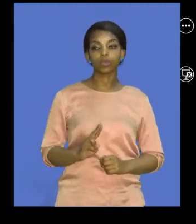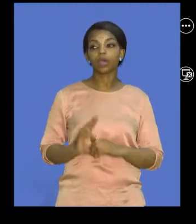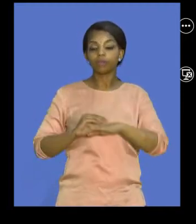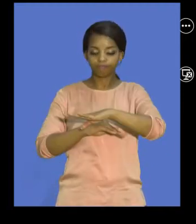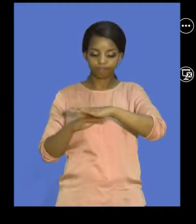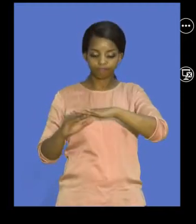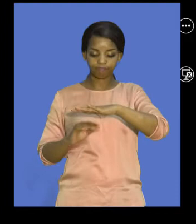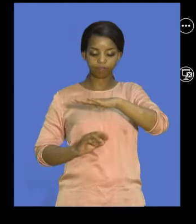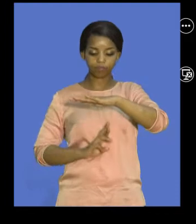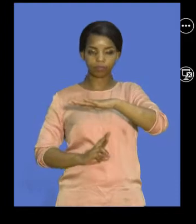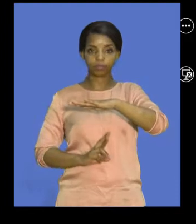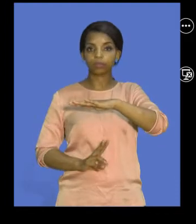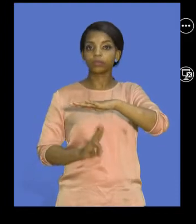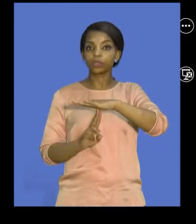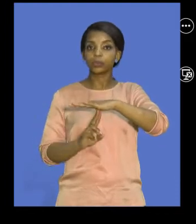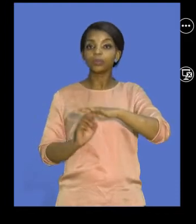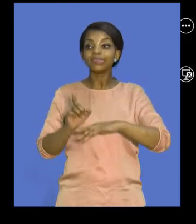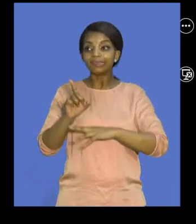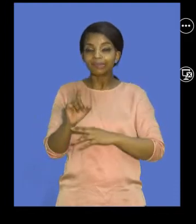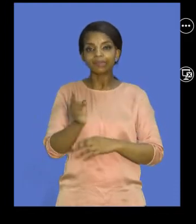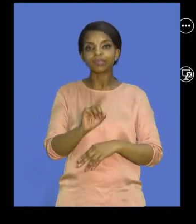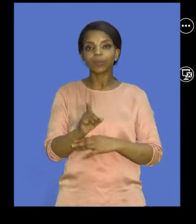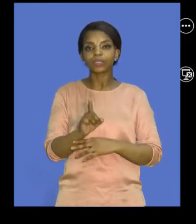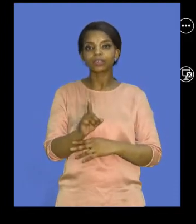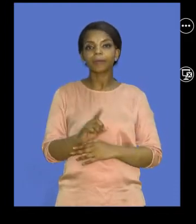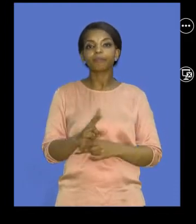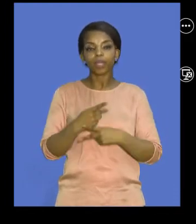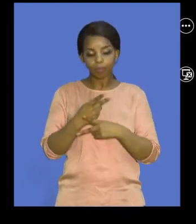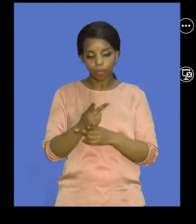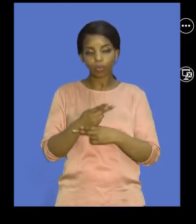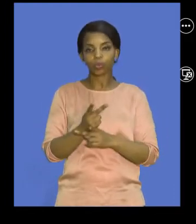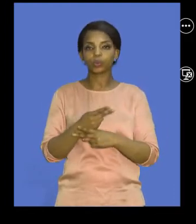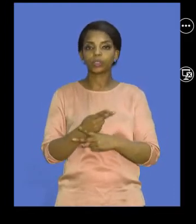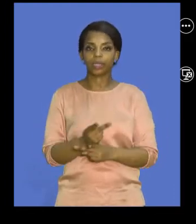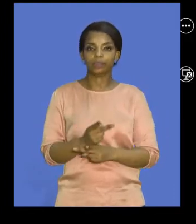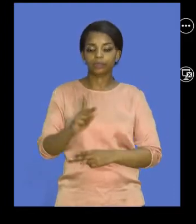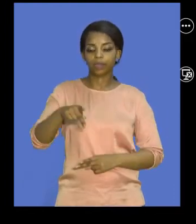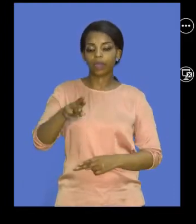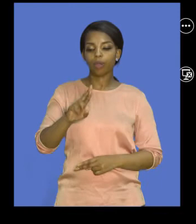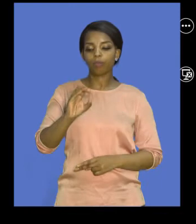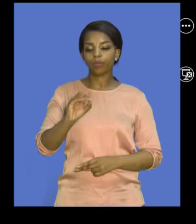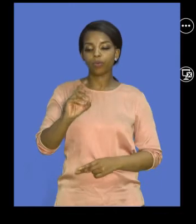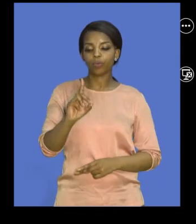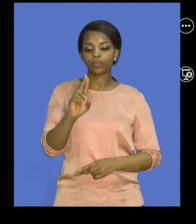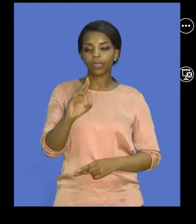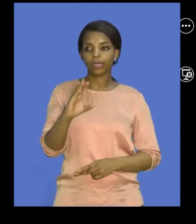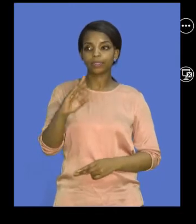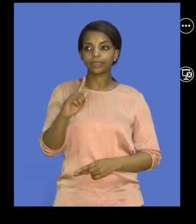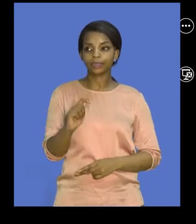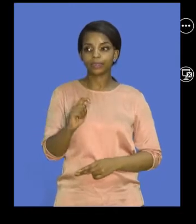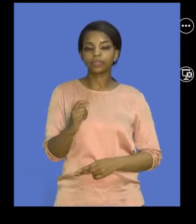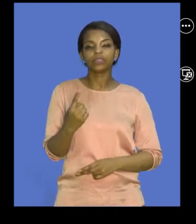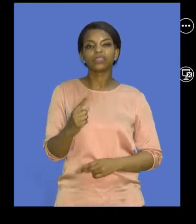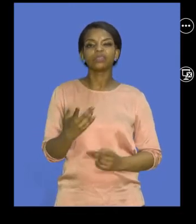of the charges, okay? So that's the product of charges,